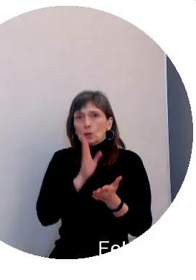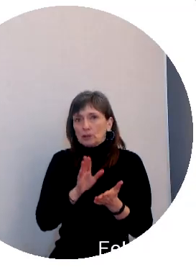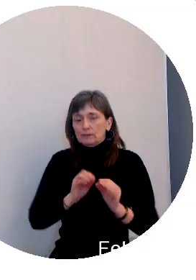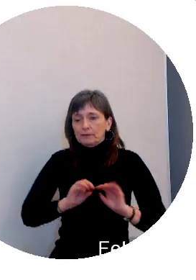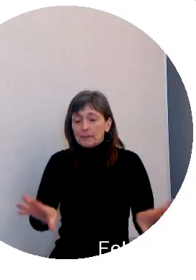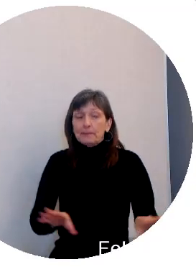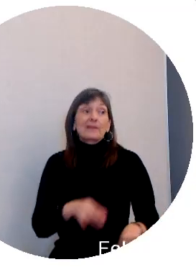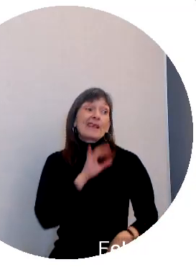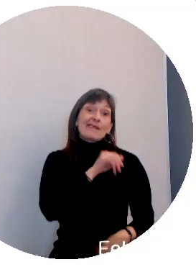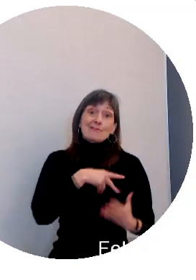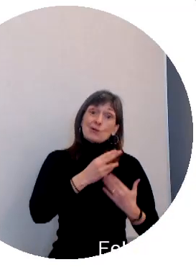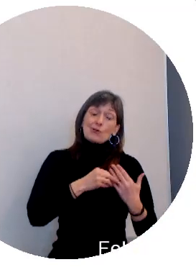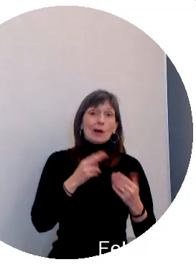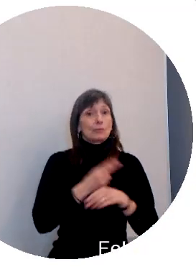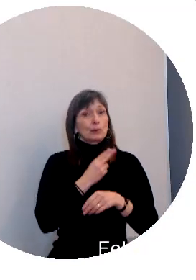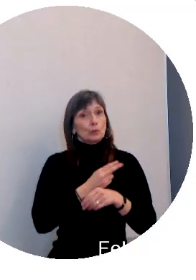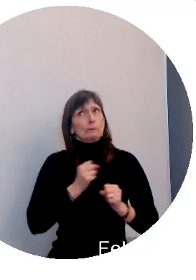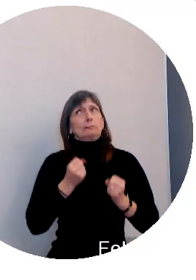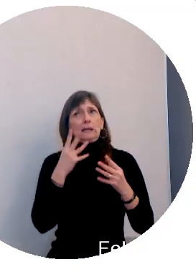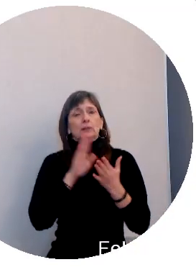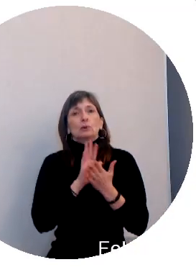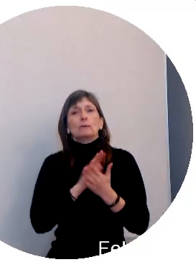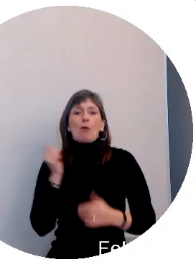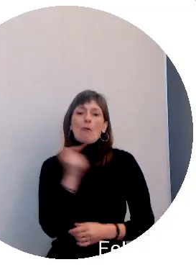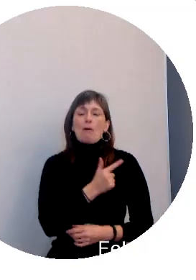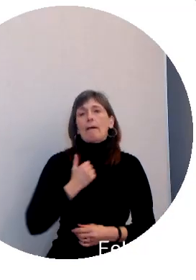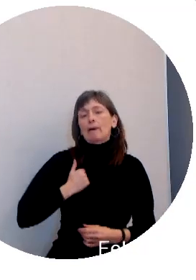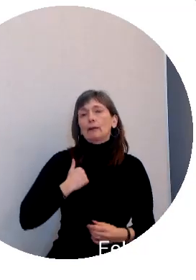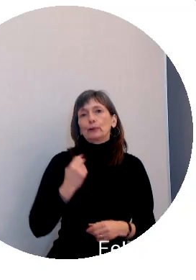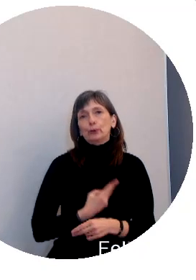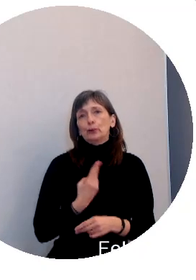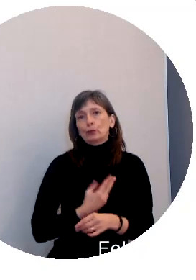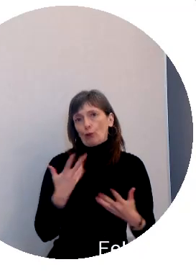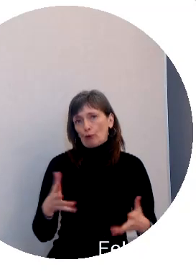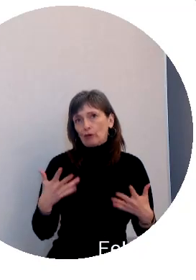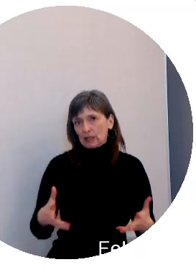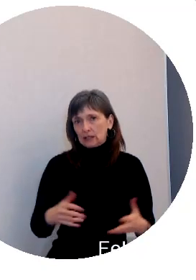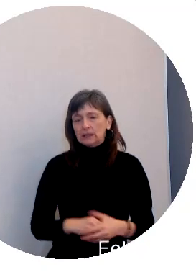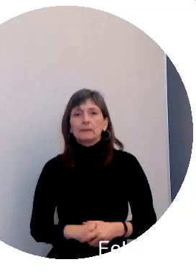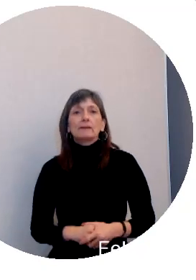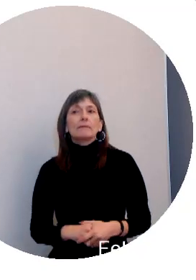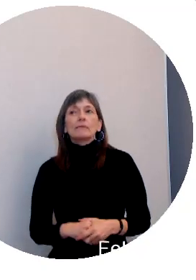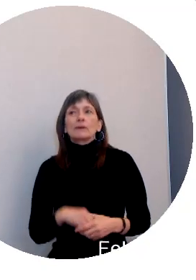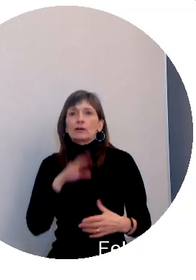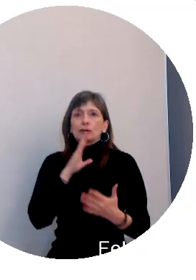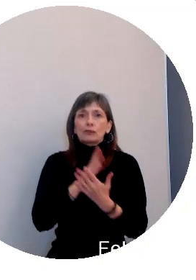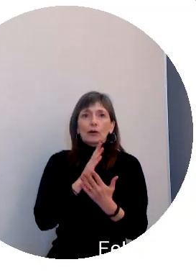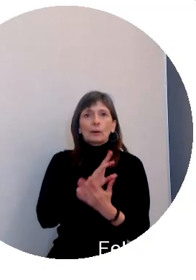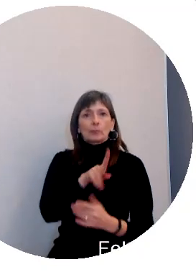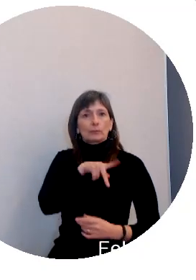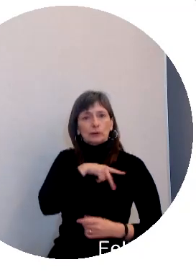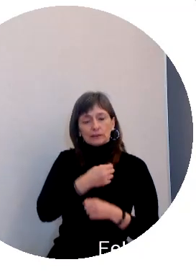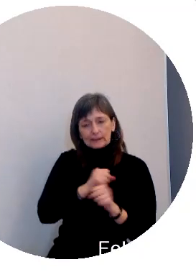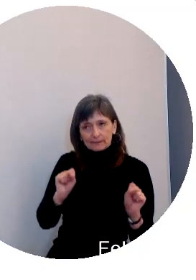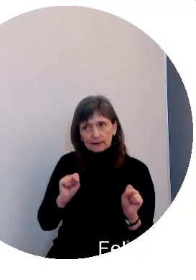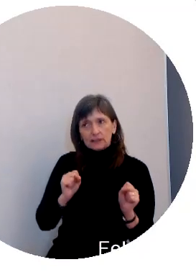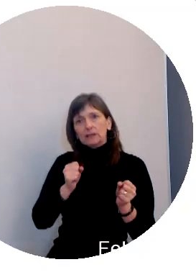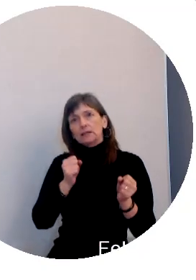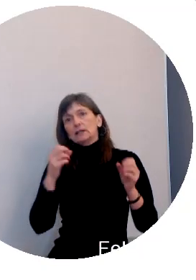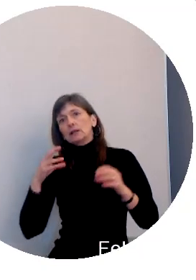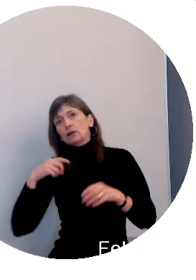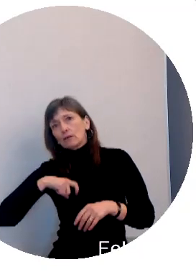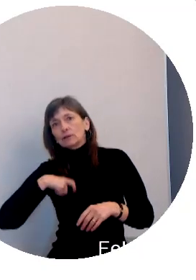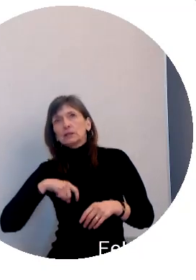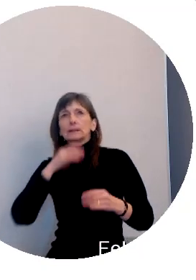It is used across Canada by many schools. It uses interactive lessons to build personal safety confidence by